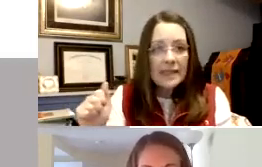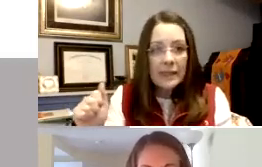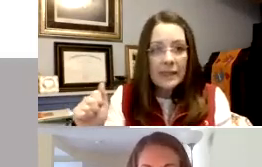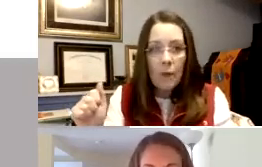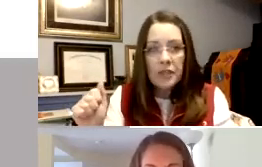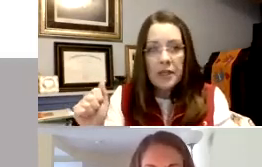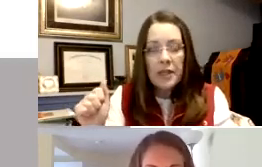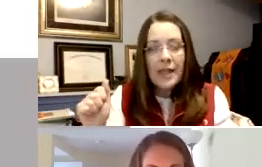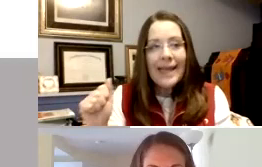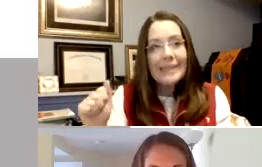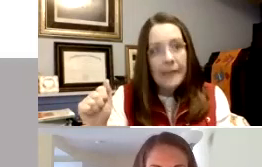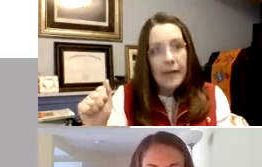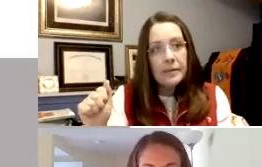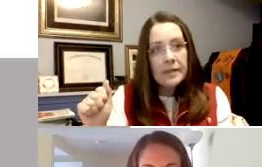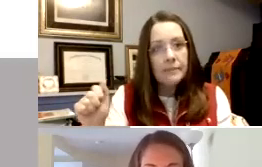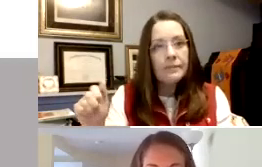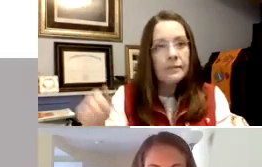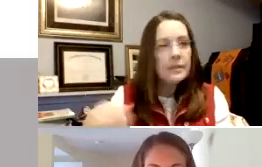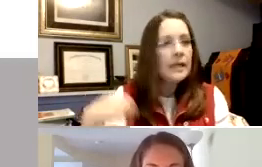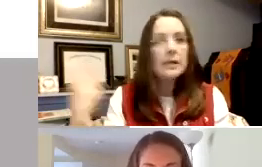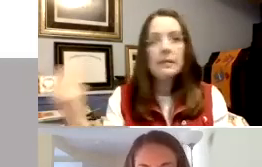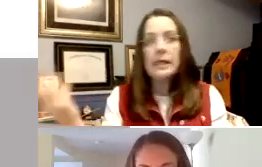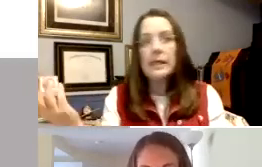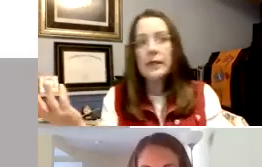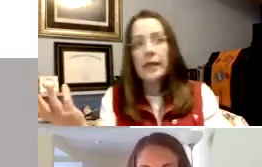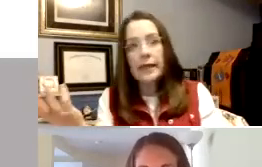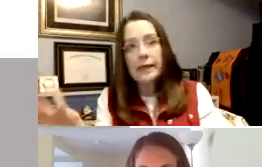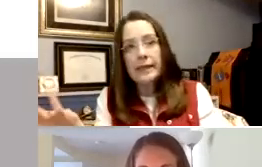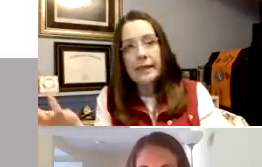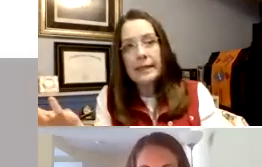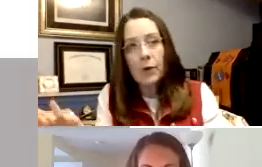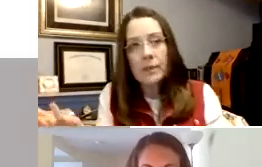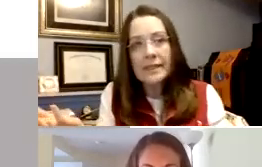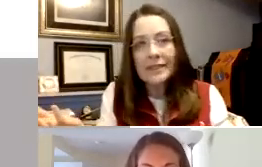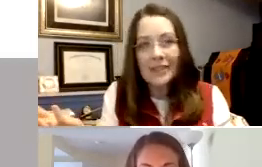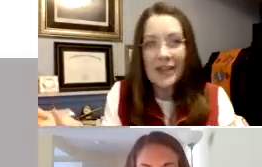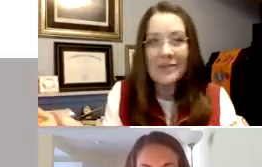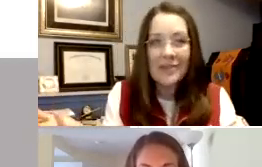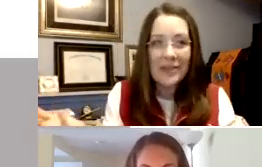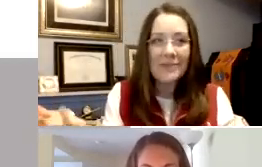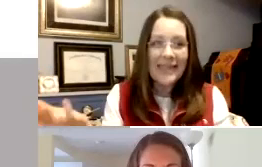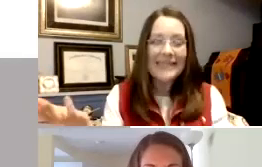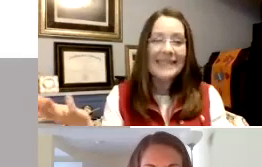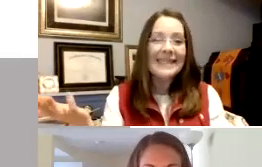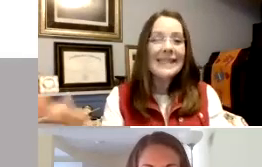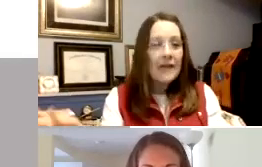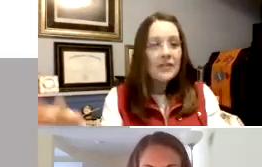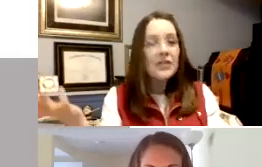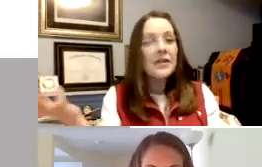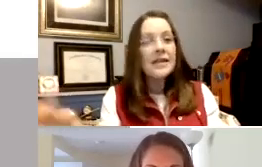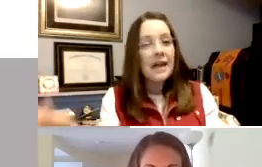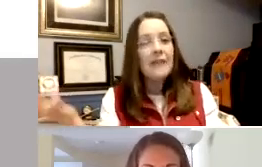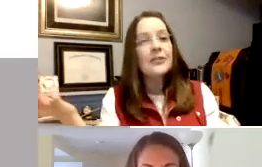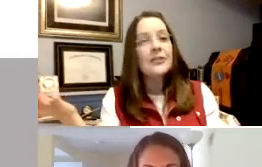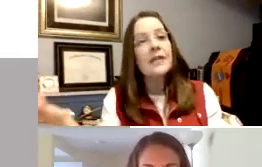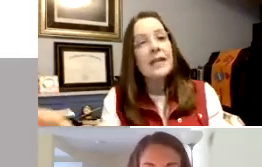one single motion, except, say it with me in your head, in the most extreme circumstances, in the cafeteria, in